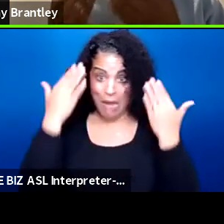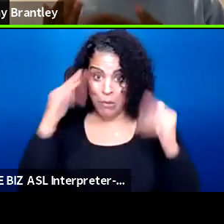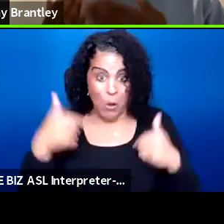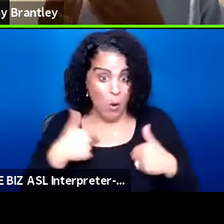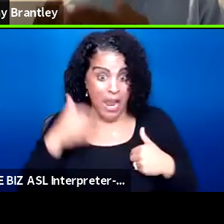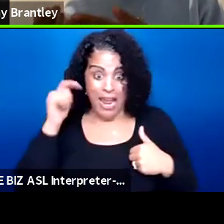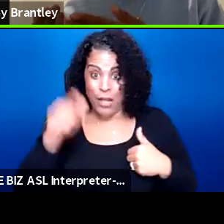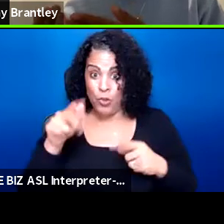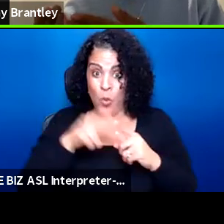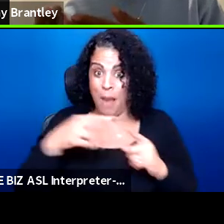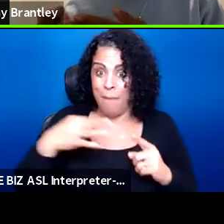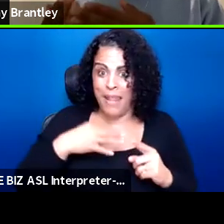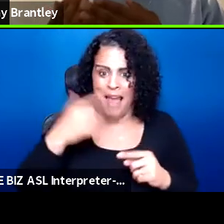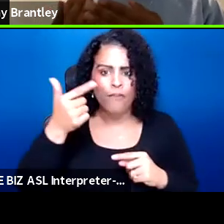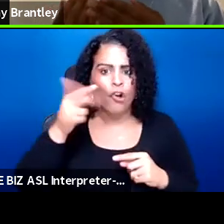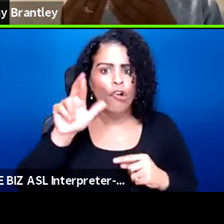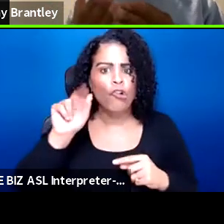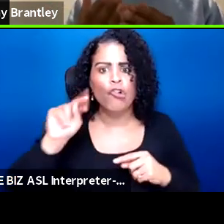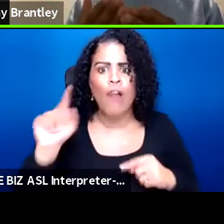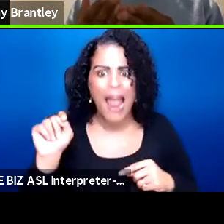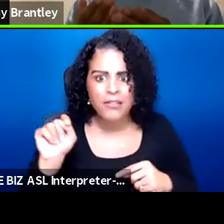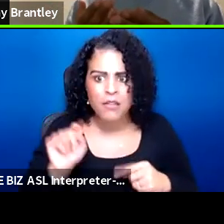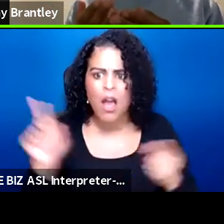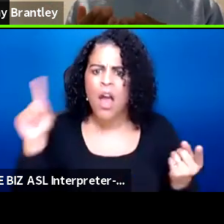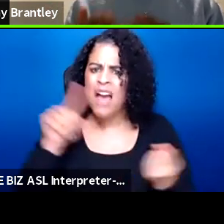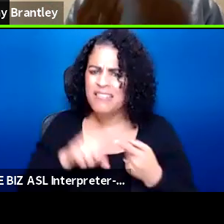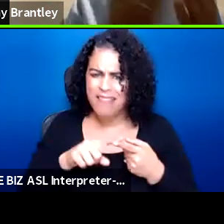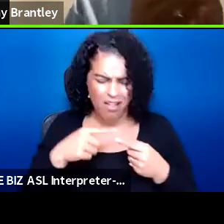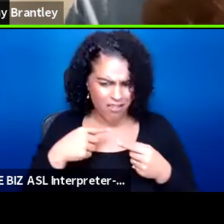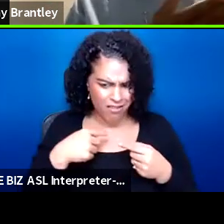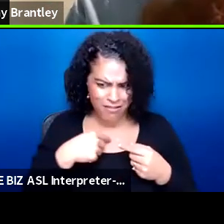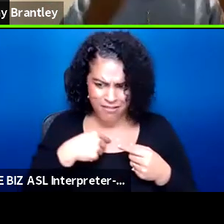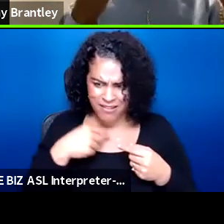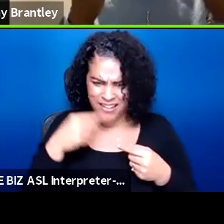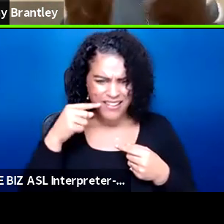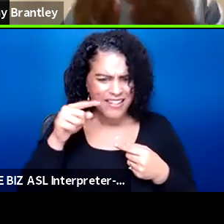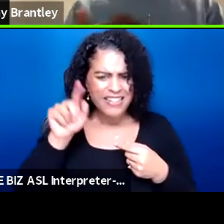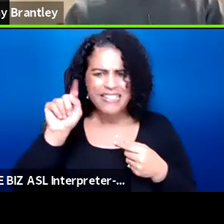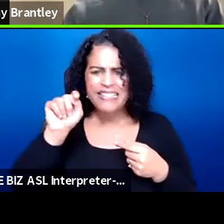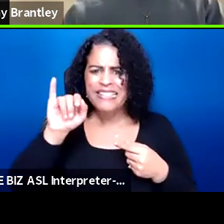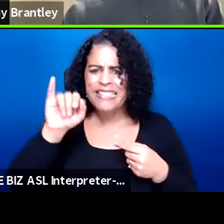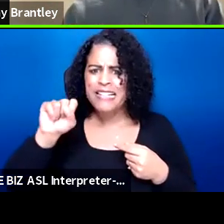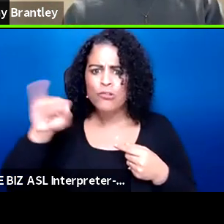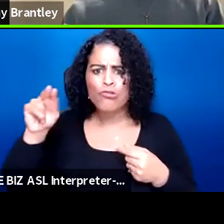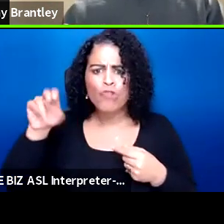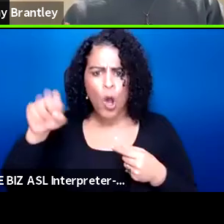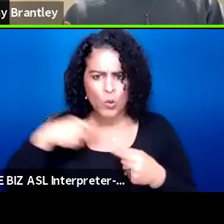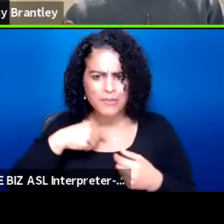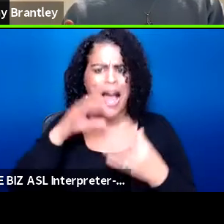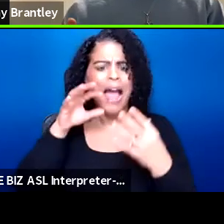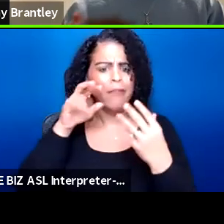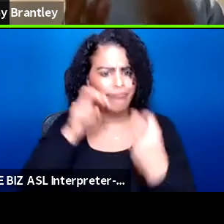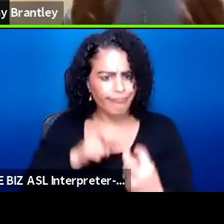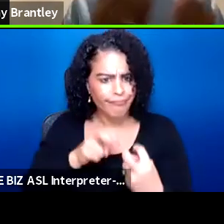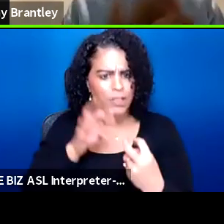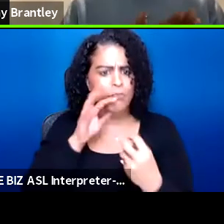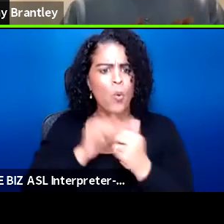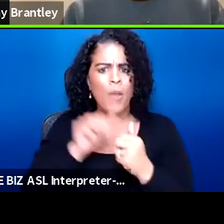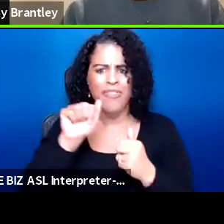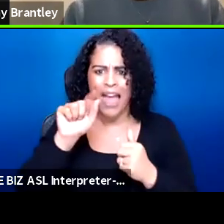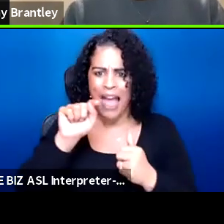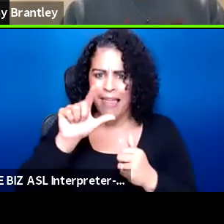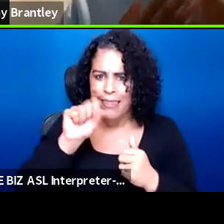to apply for grants until I sat down with Tish Jones and I spoke with Elise. You know what I'm saying? I spoke